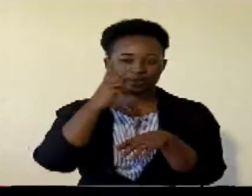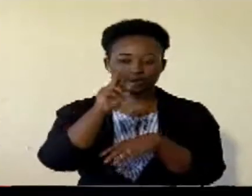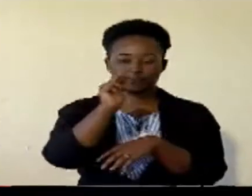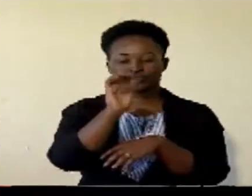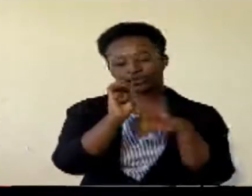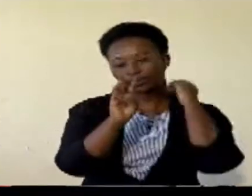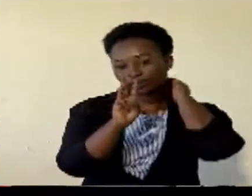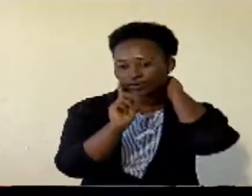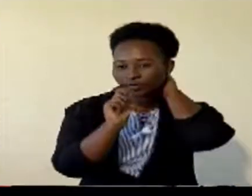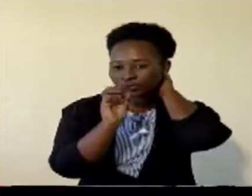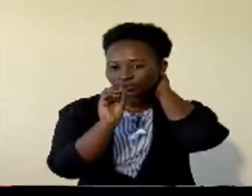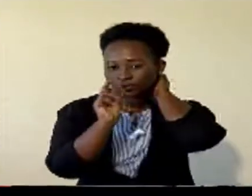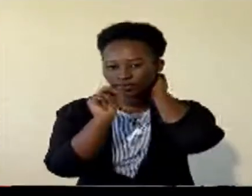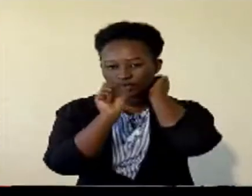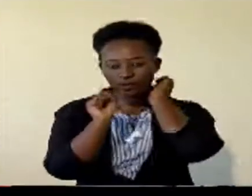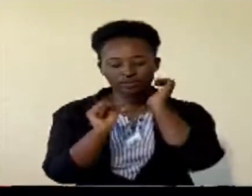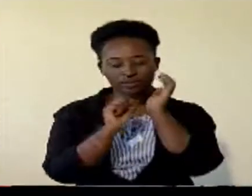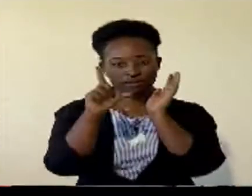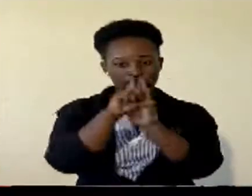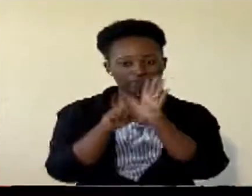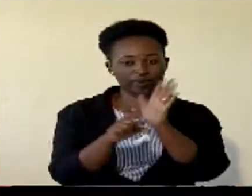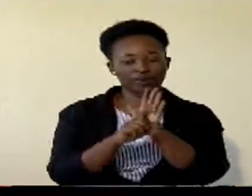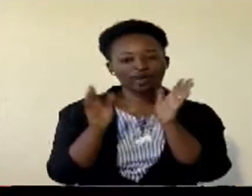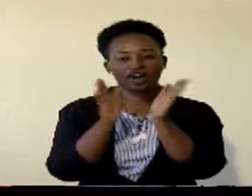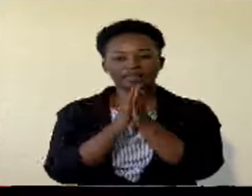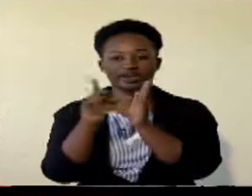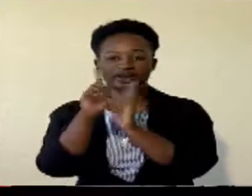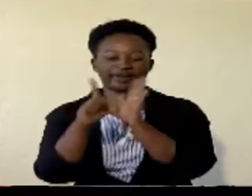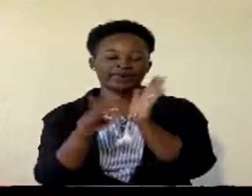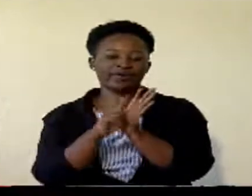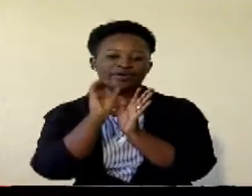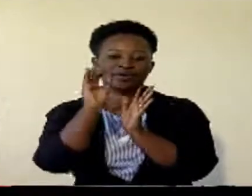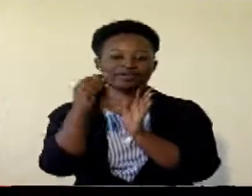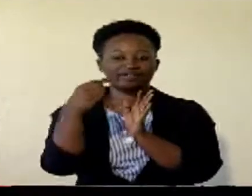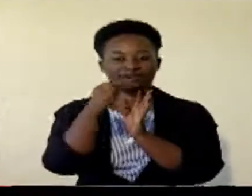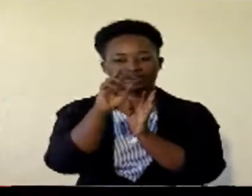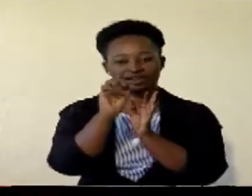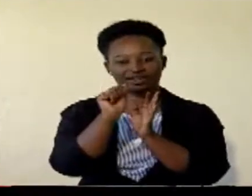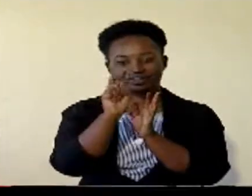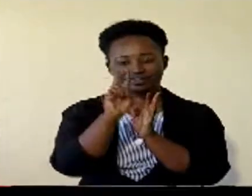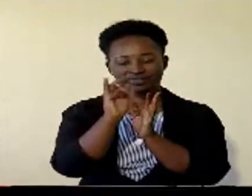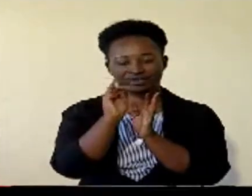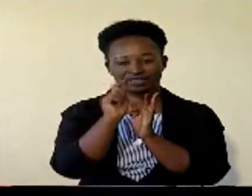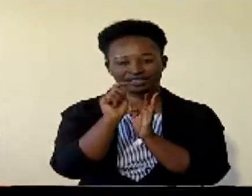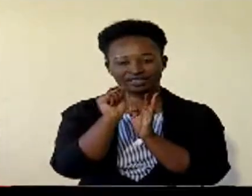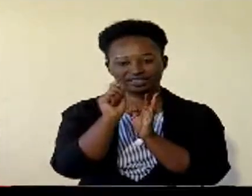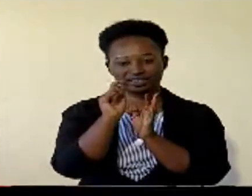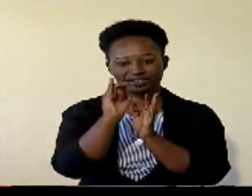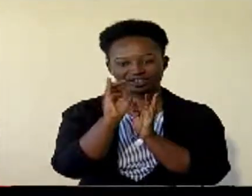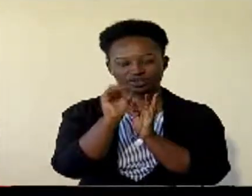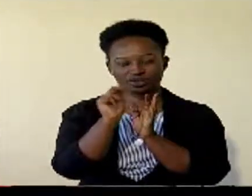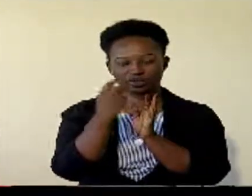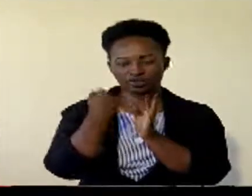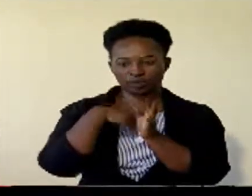of motion, especially law of gravitation, we looked at very small